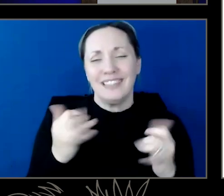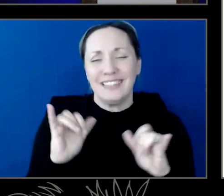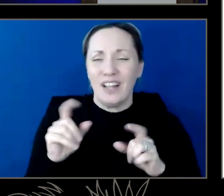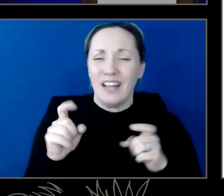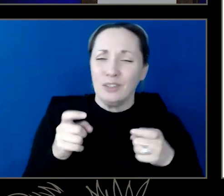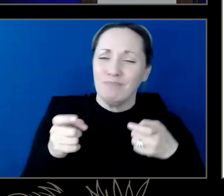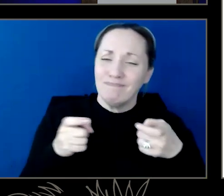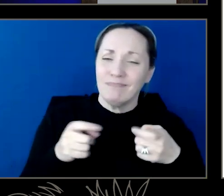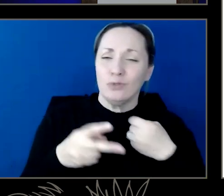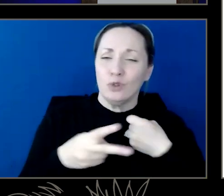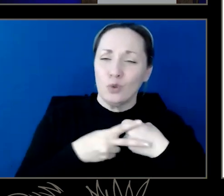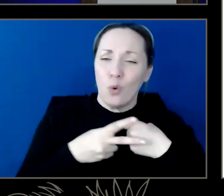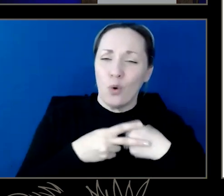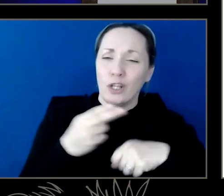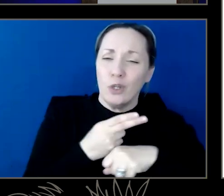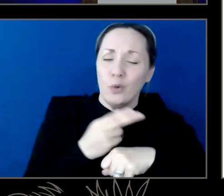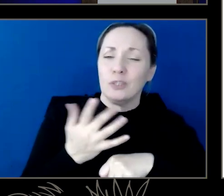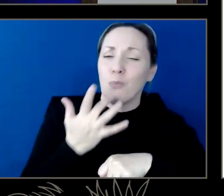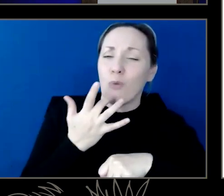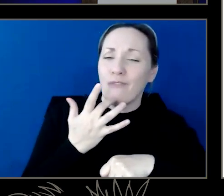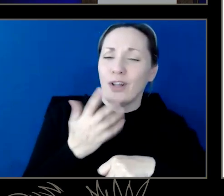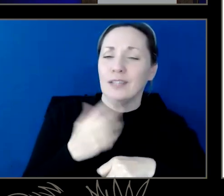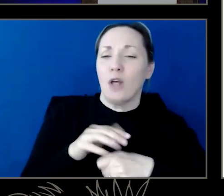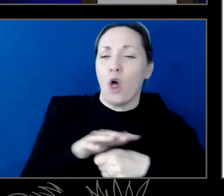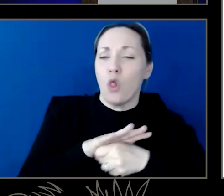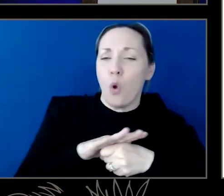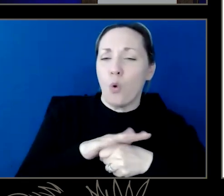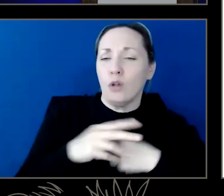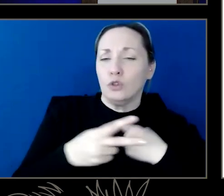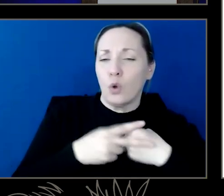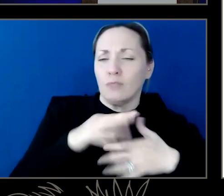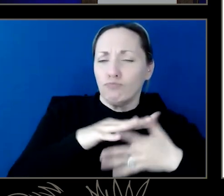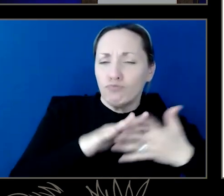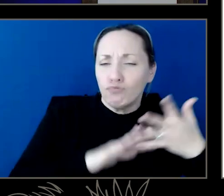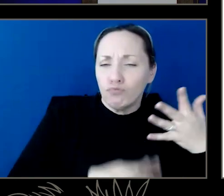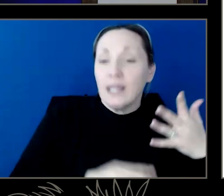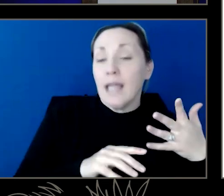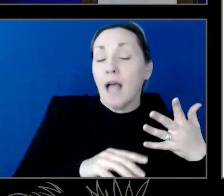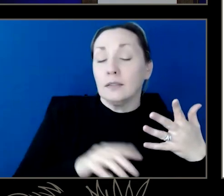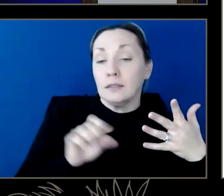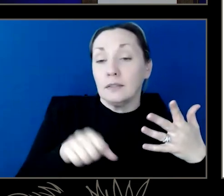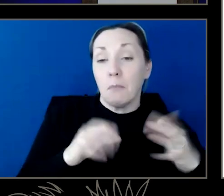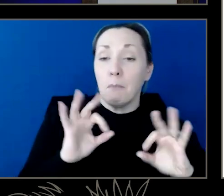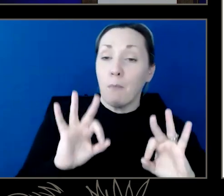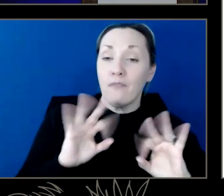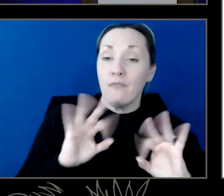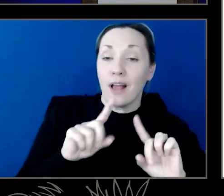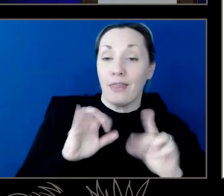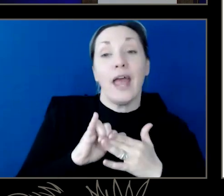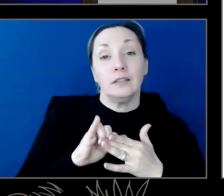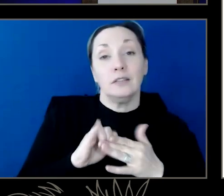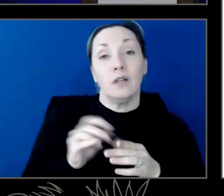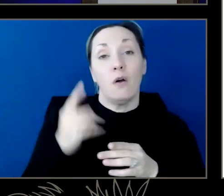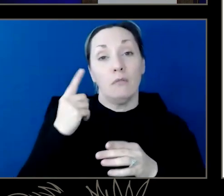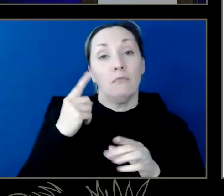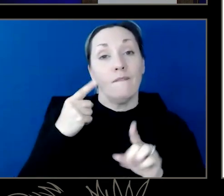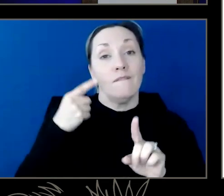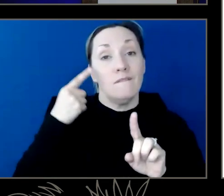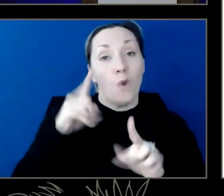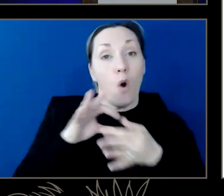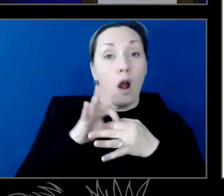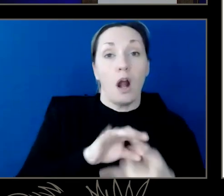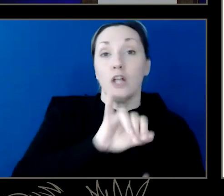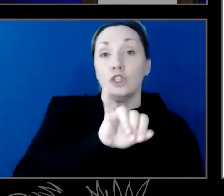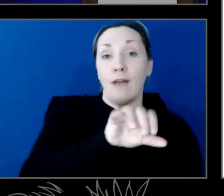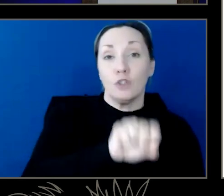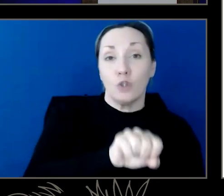like storing the user's preference in local storage or all those other things. And yes, that's perfect because that is when you would use JavaScript. So the point here